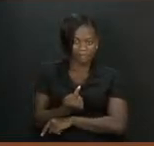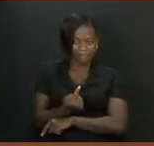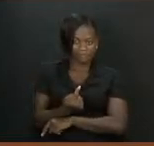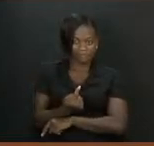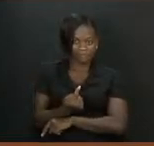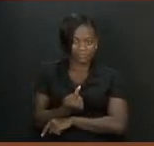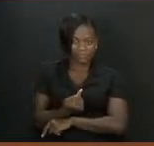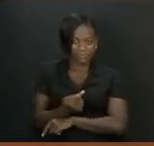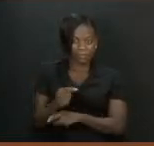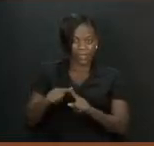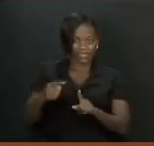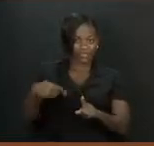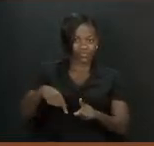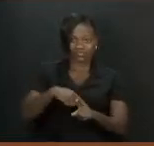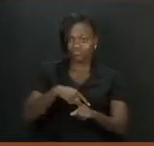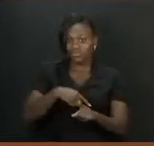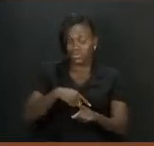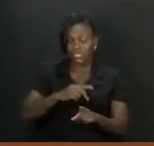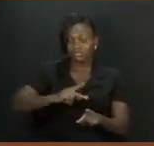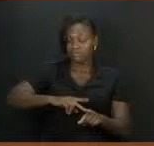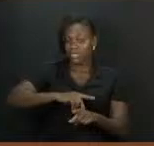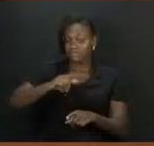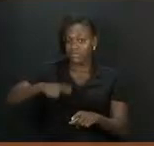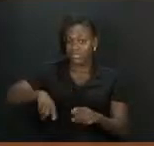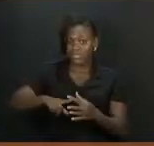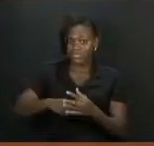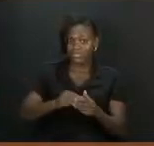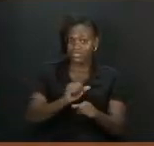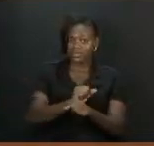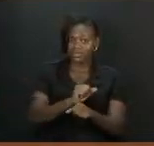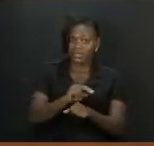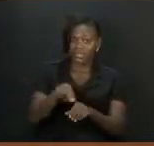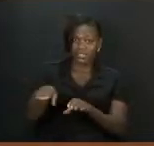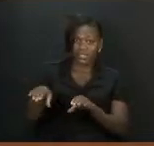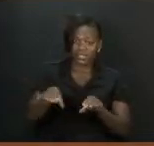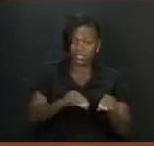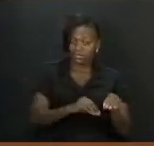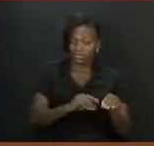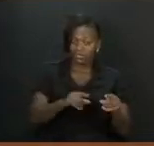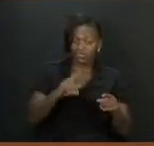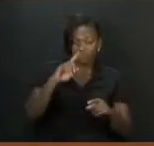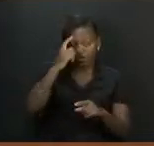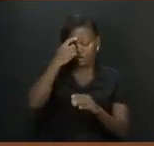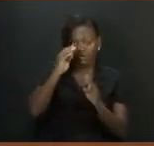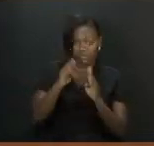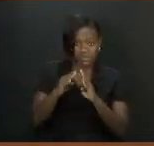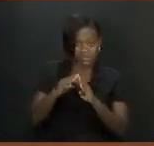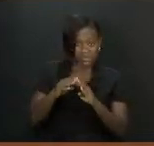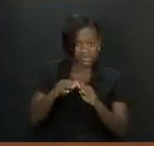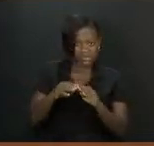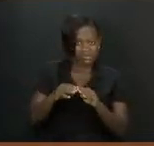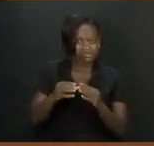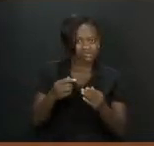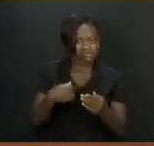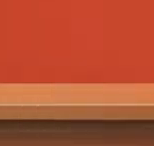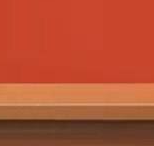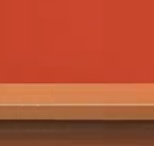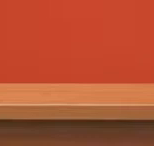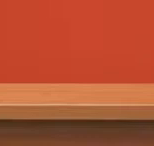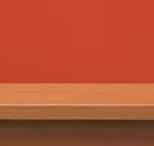cabinet meeting. And as a result, I am directing that he be programmed to appear